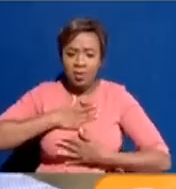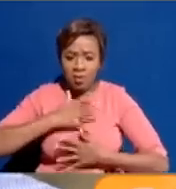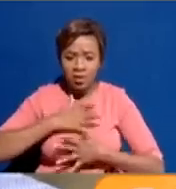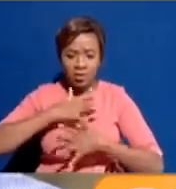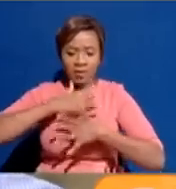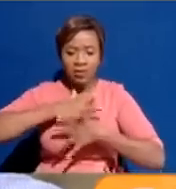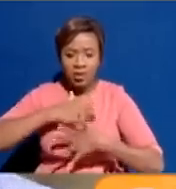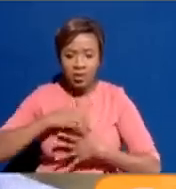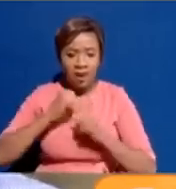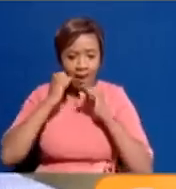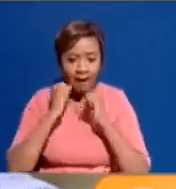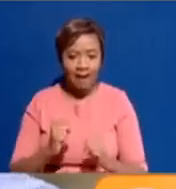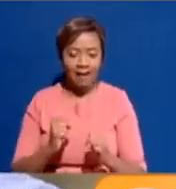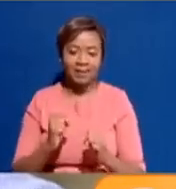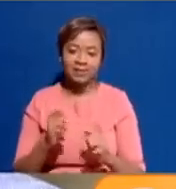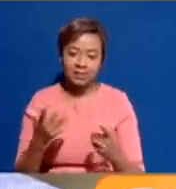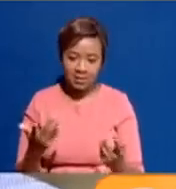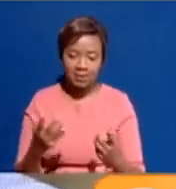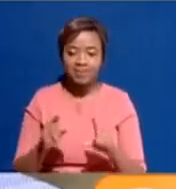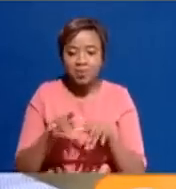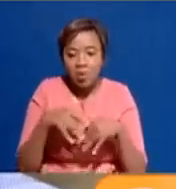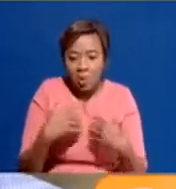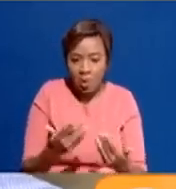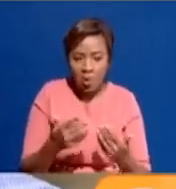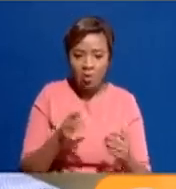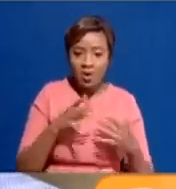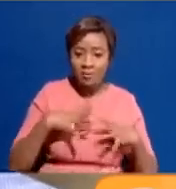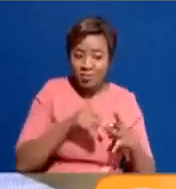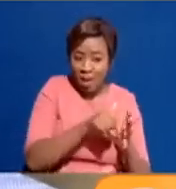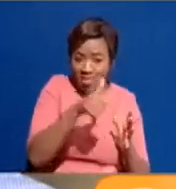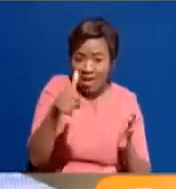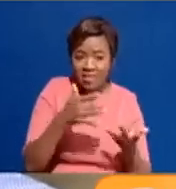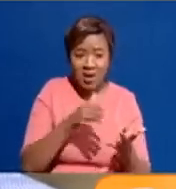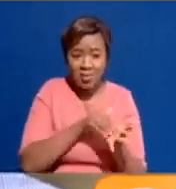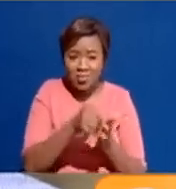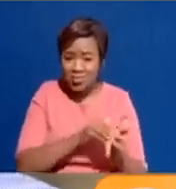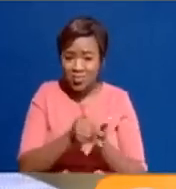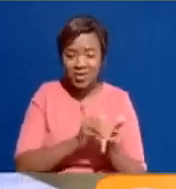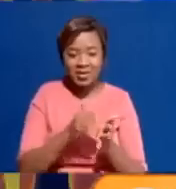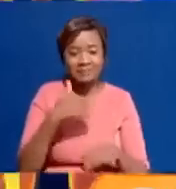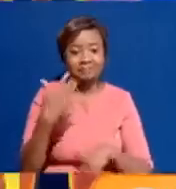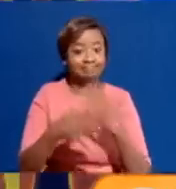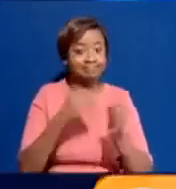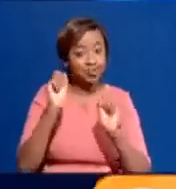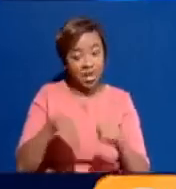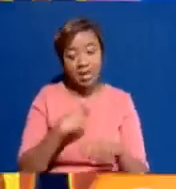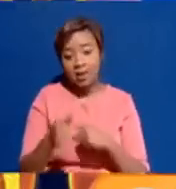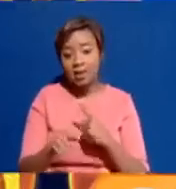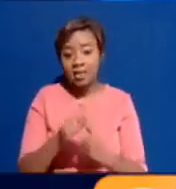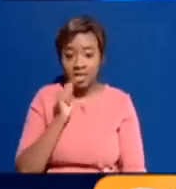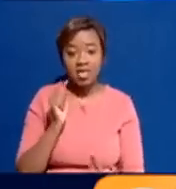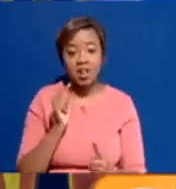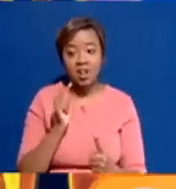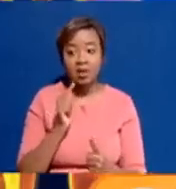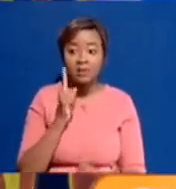COPD exacerbation or an attack for lay people, and this can actually be fatal again. Medics say